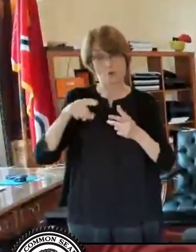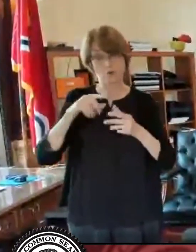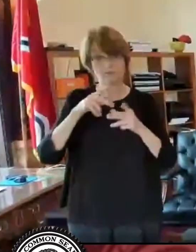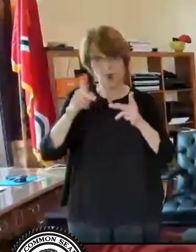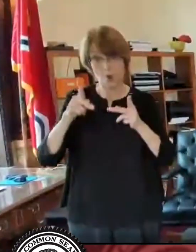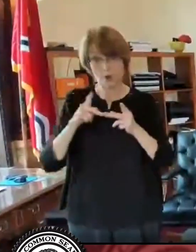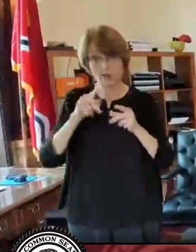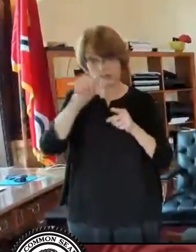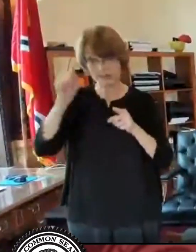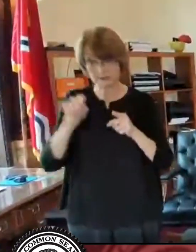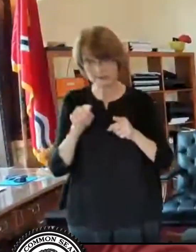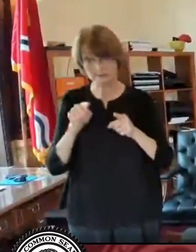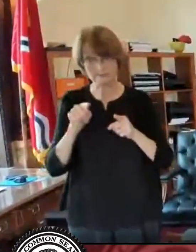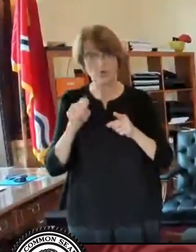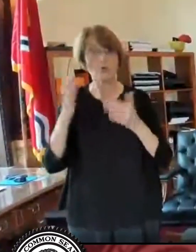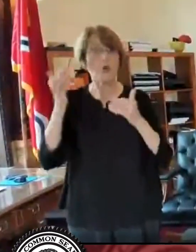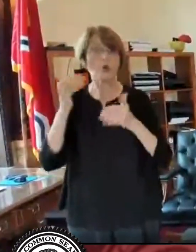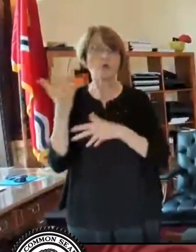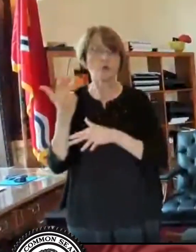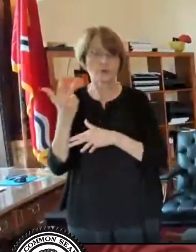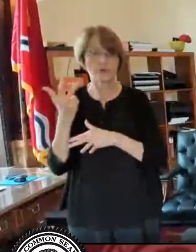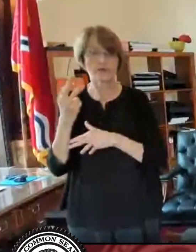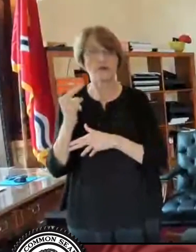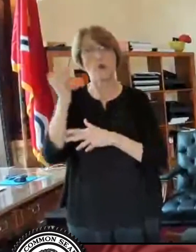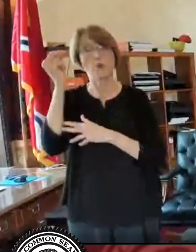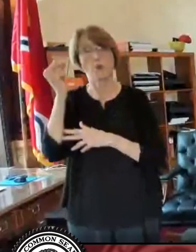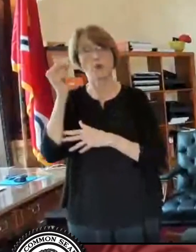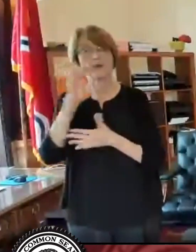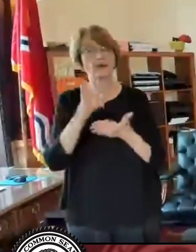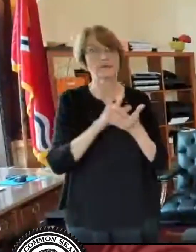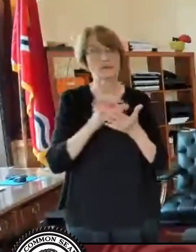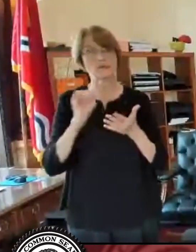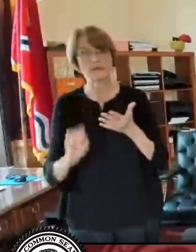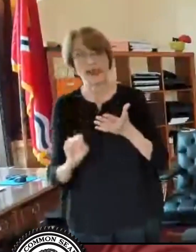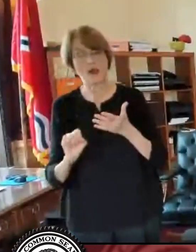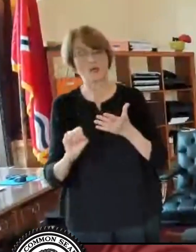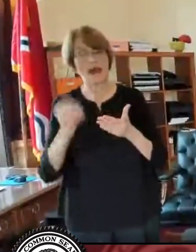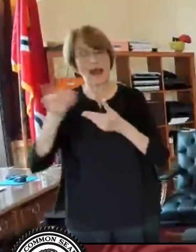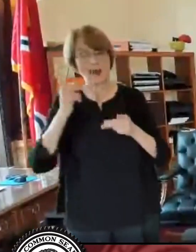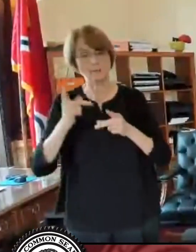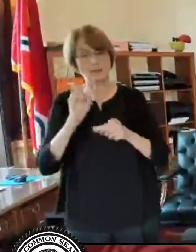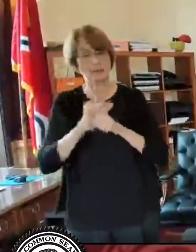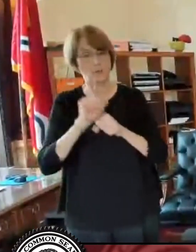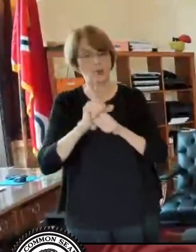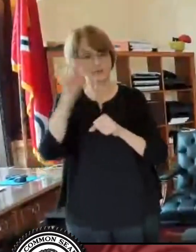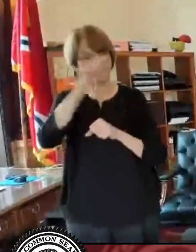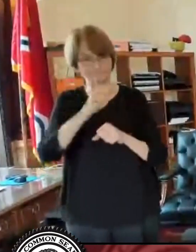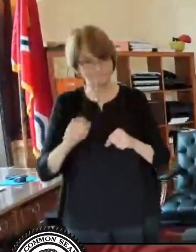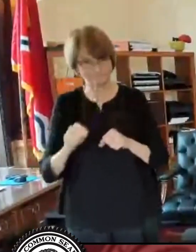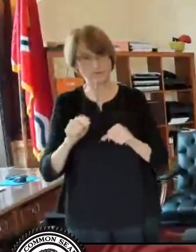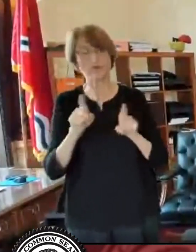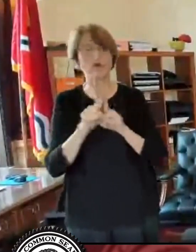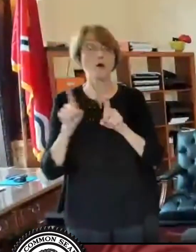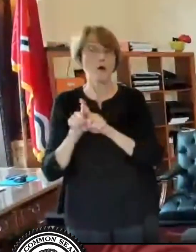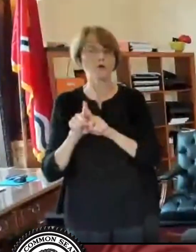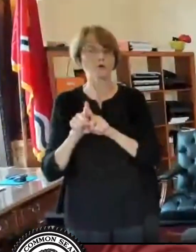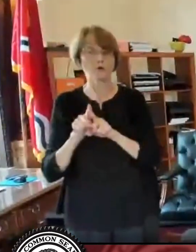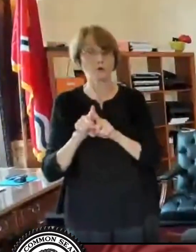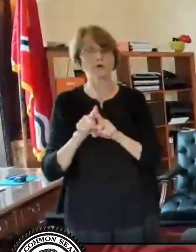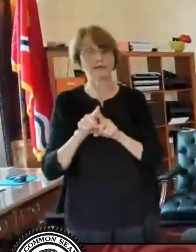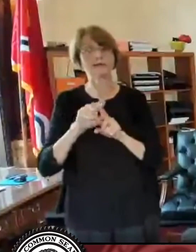at least 3 of them, one north, one central, one south. And you can, of course, also vote absentee